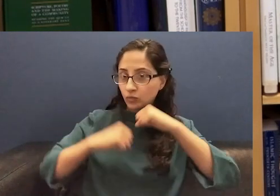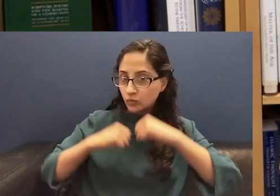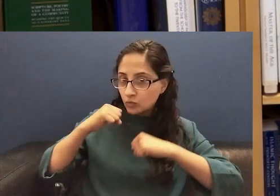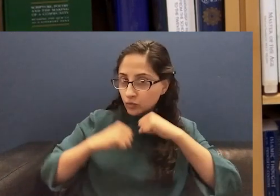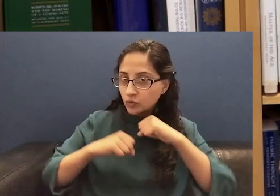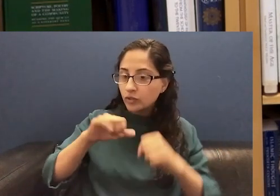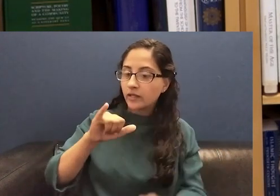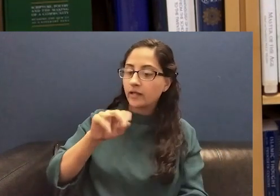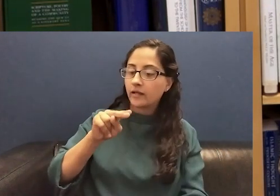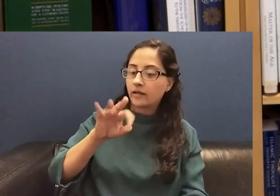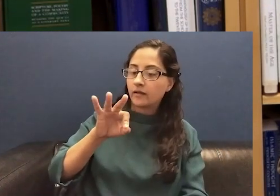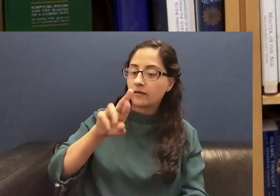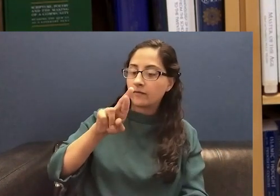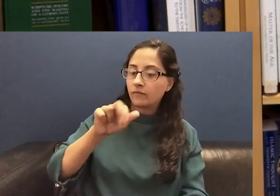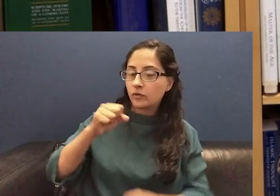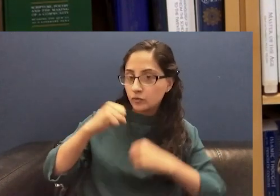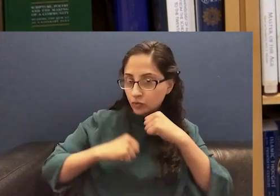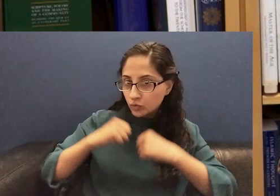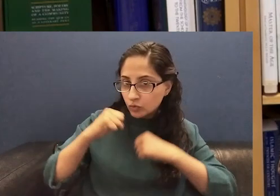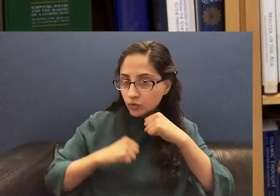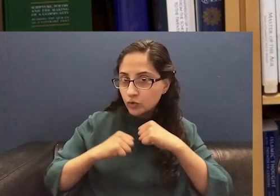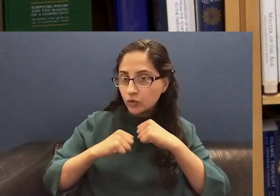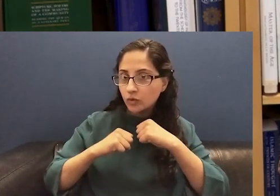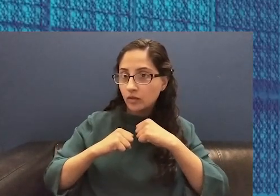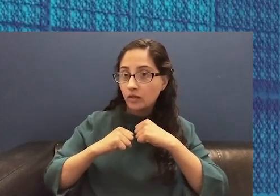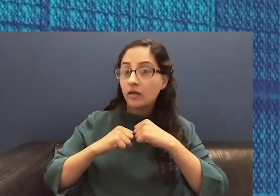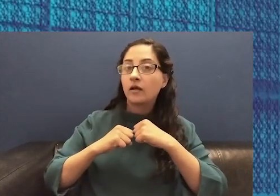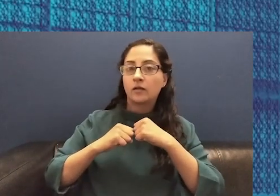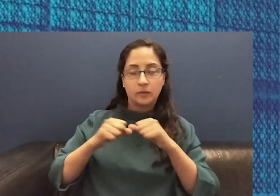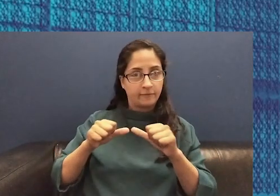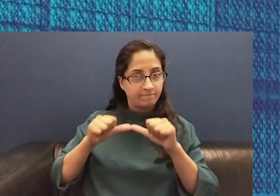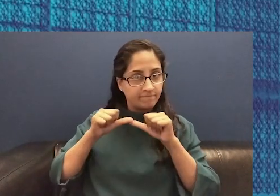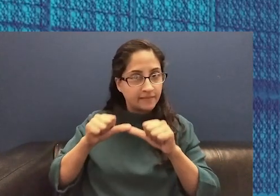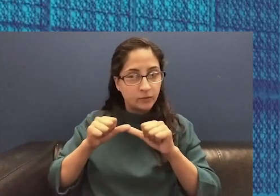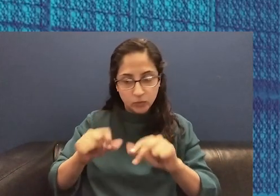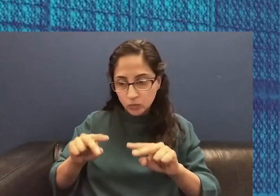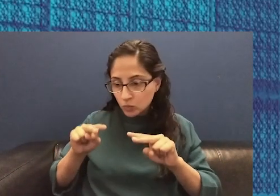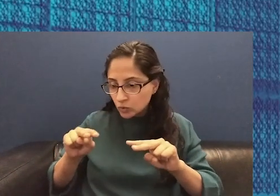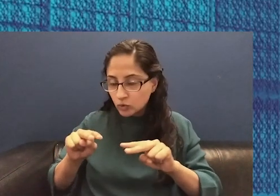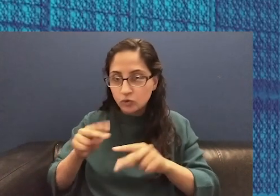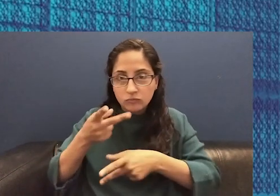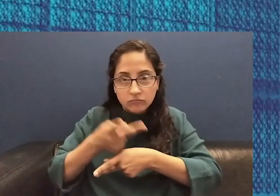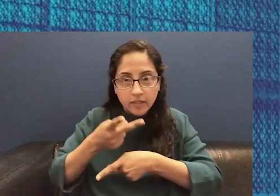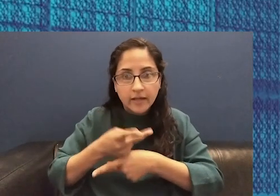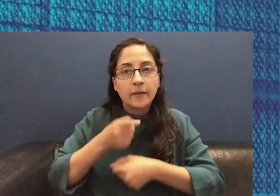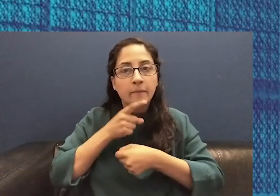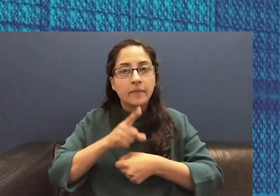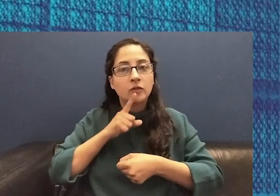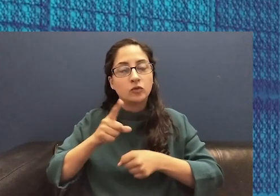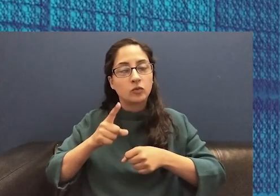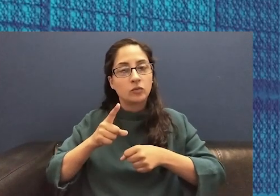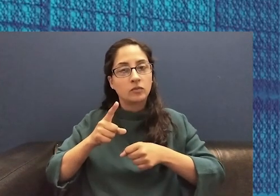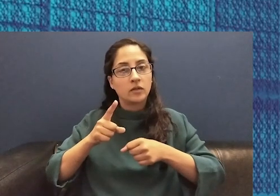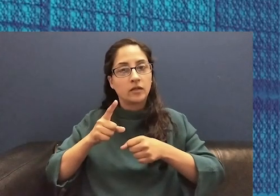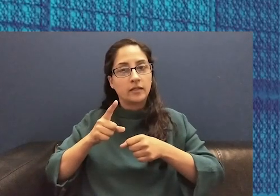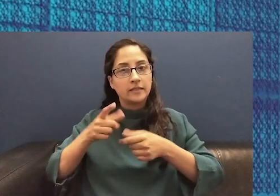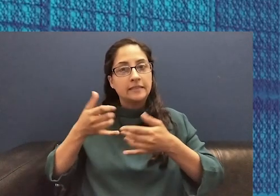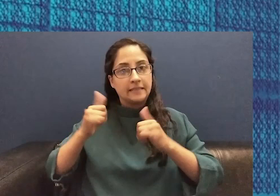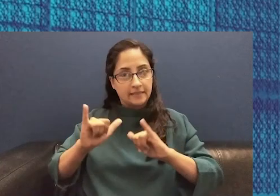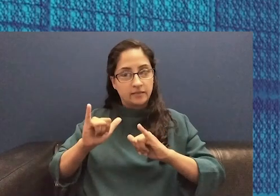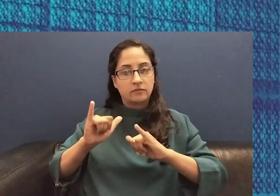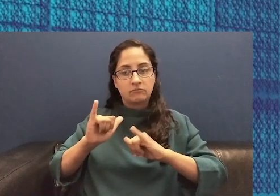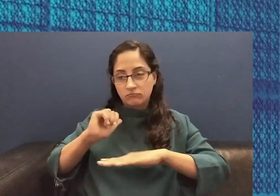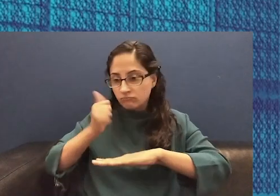remarkable work that the AKDN is doing on the ground in Afghanistan. I wonder if you can spend a minute talking a little bit about